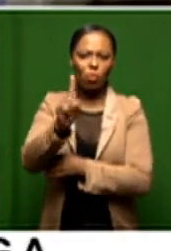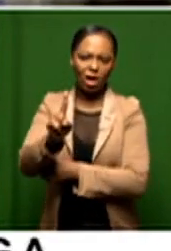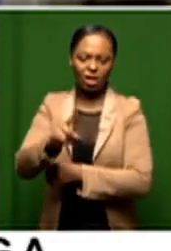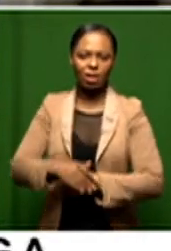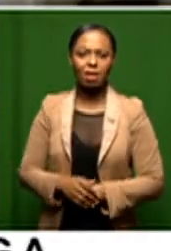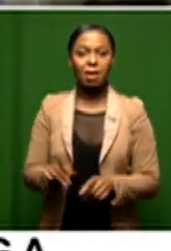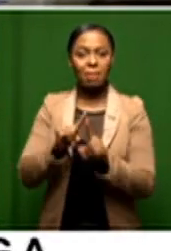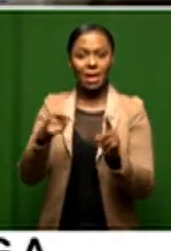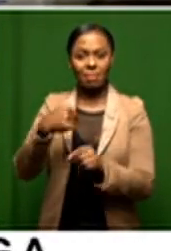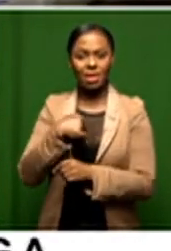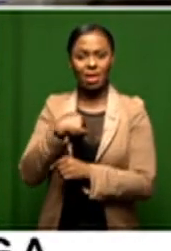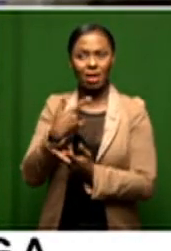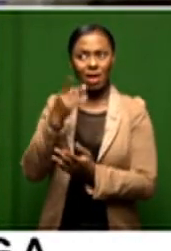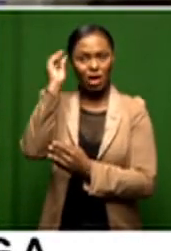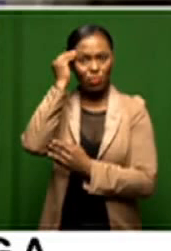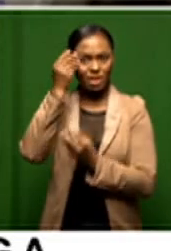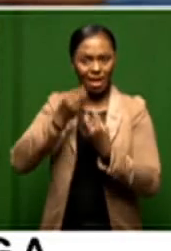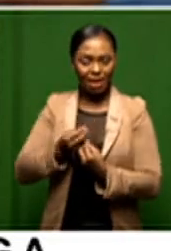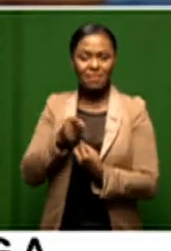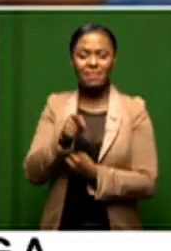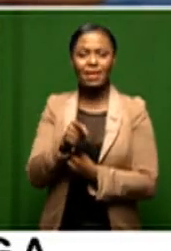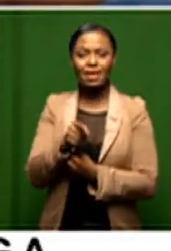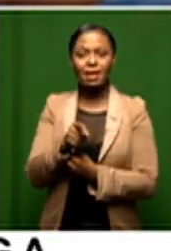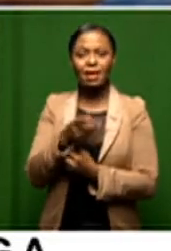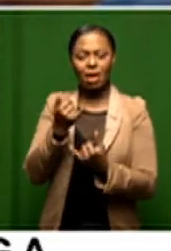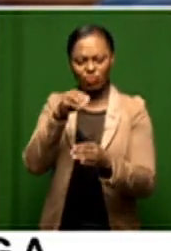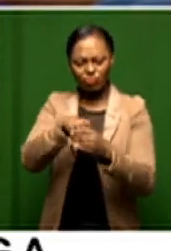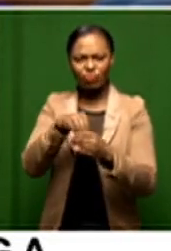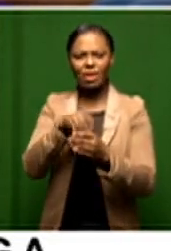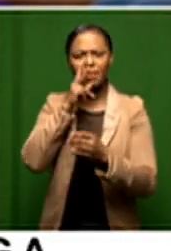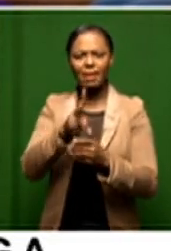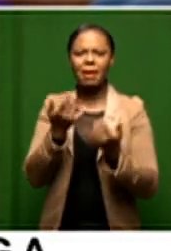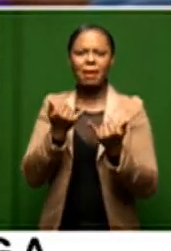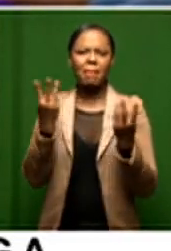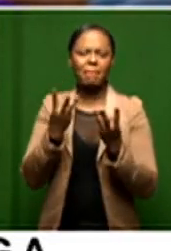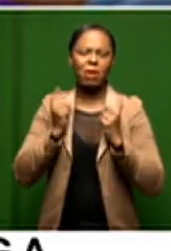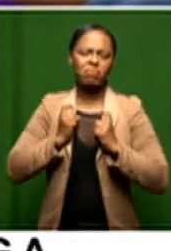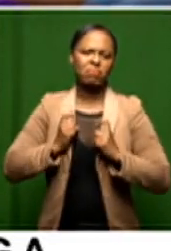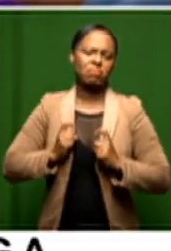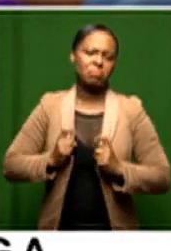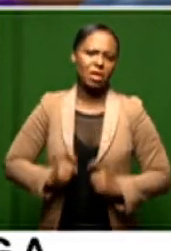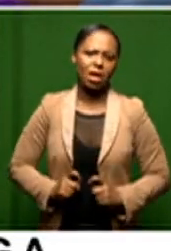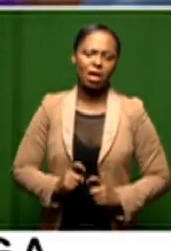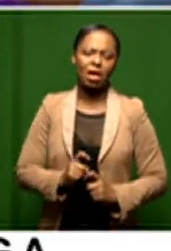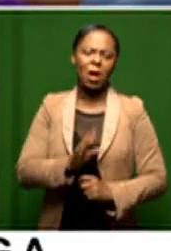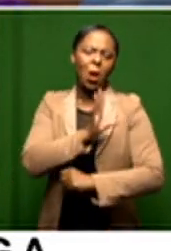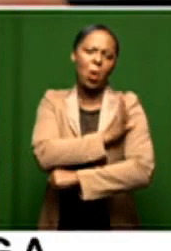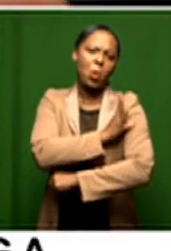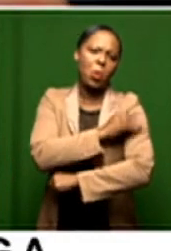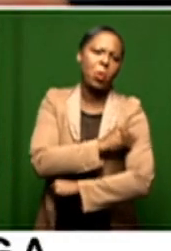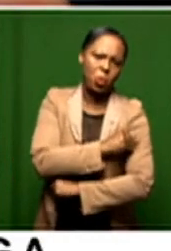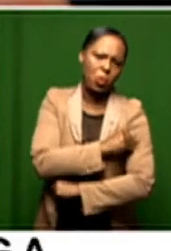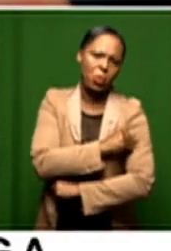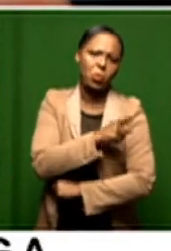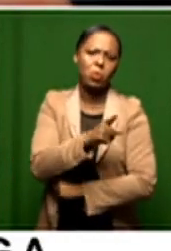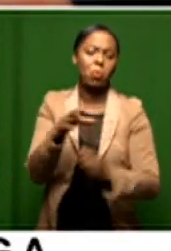I have is that behind the scenes, I'm seeing tireless and exhaustive high-energy work by a large